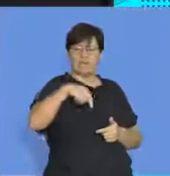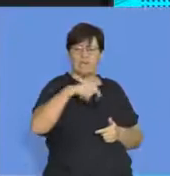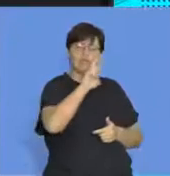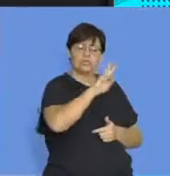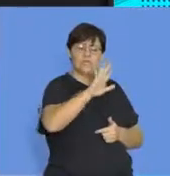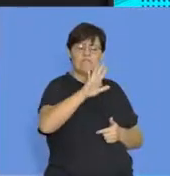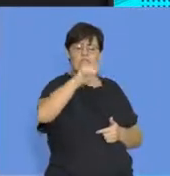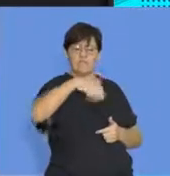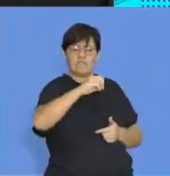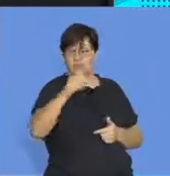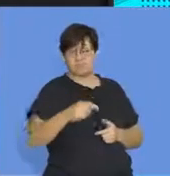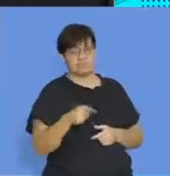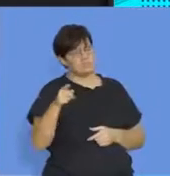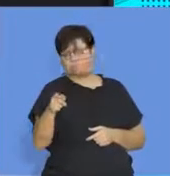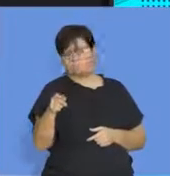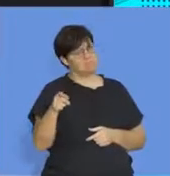So